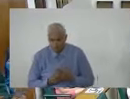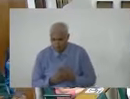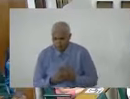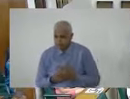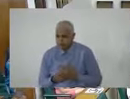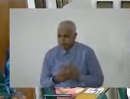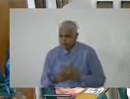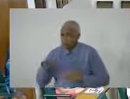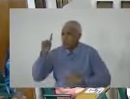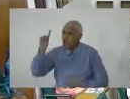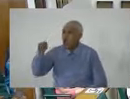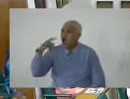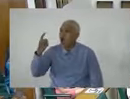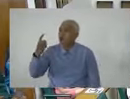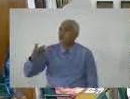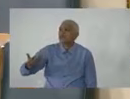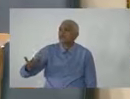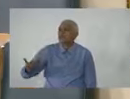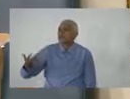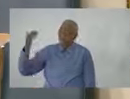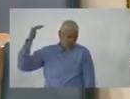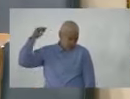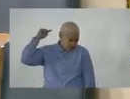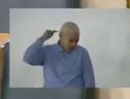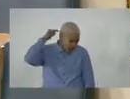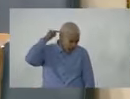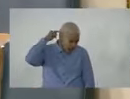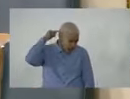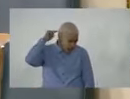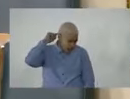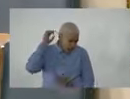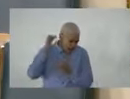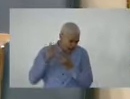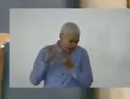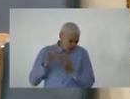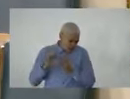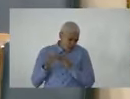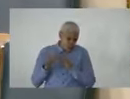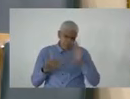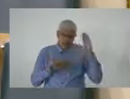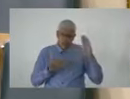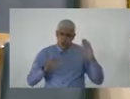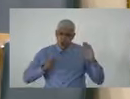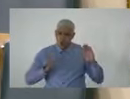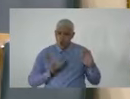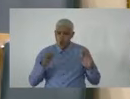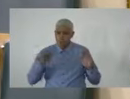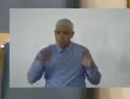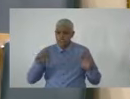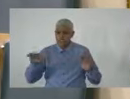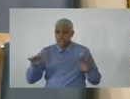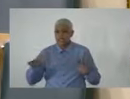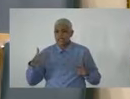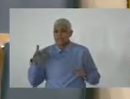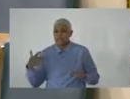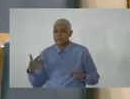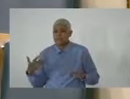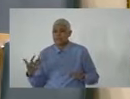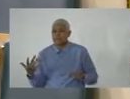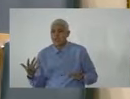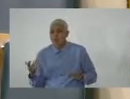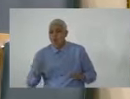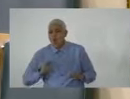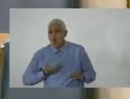There is always this notion in the back of the minds of our Jamaican citizen that our state is predatory,